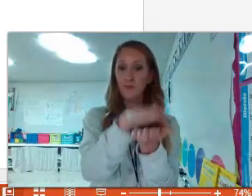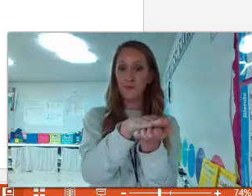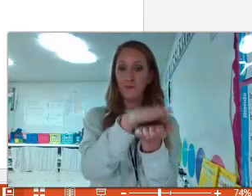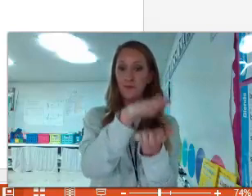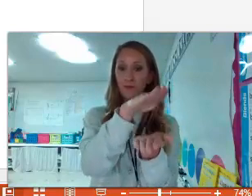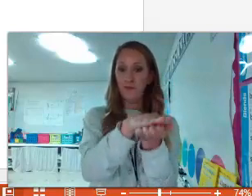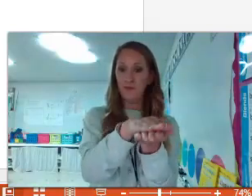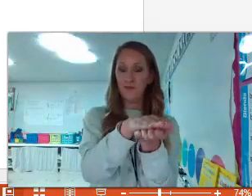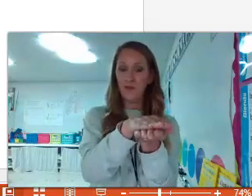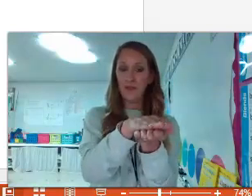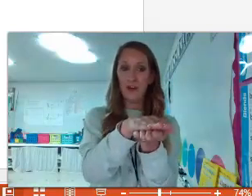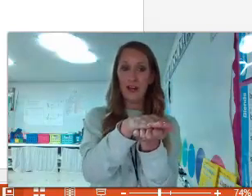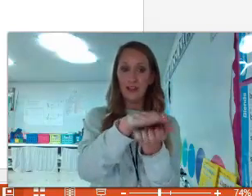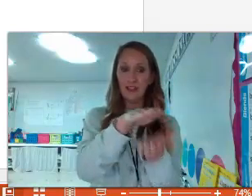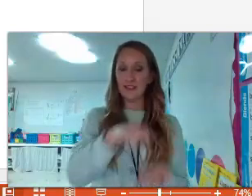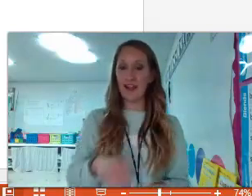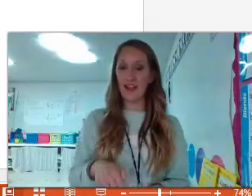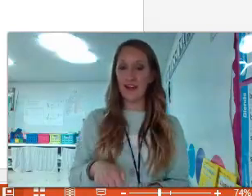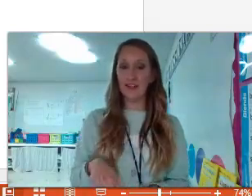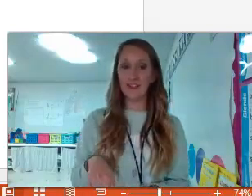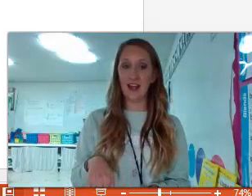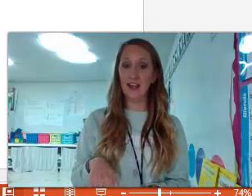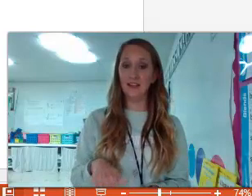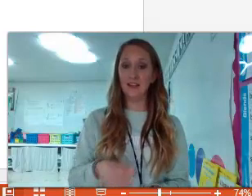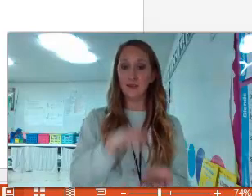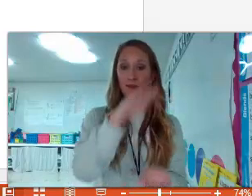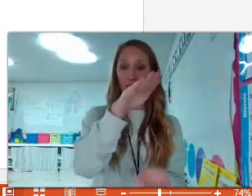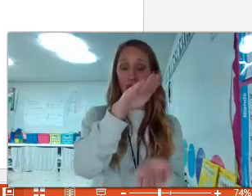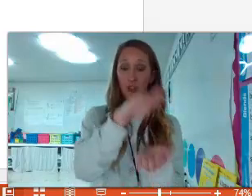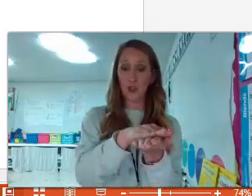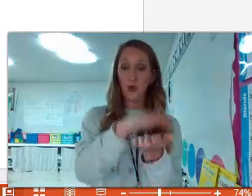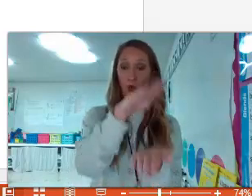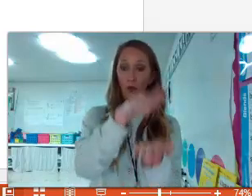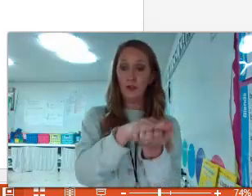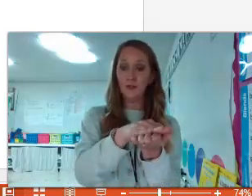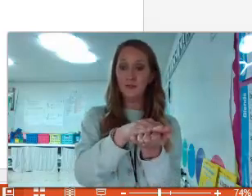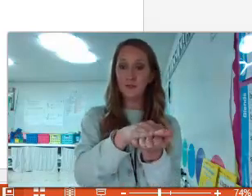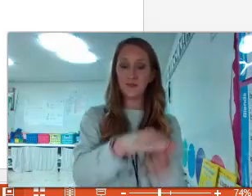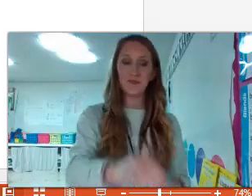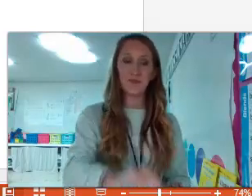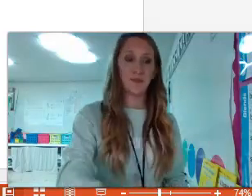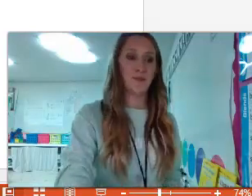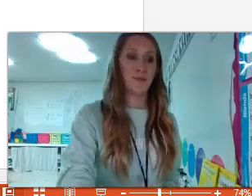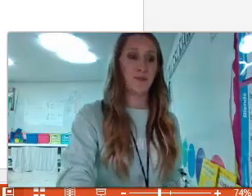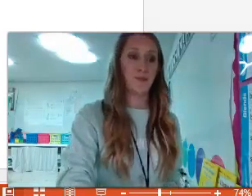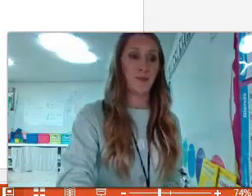me. All right, let's say it and sign it. School.